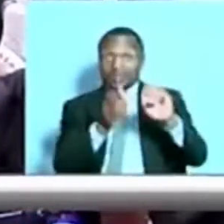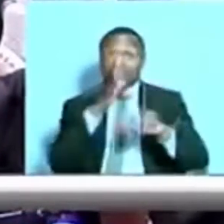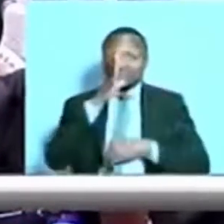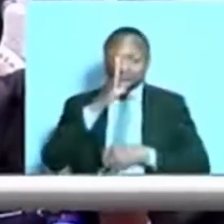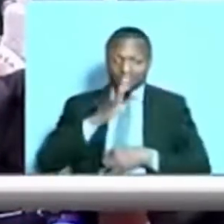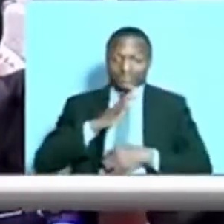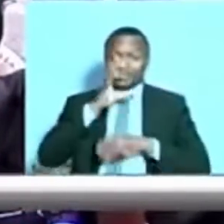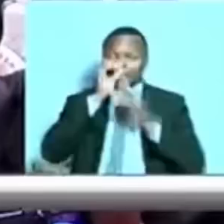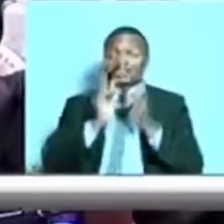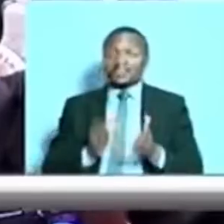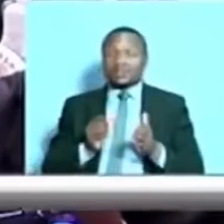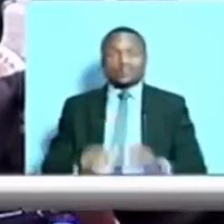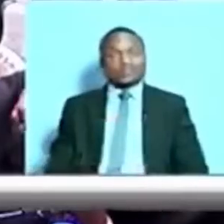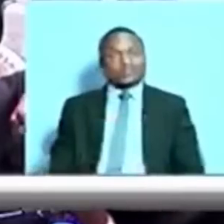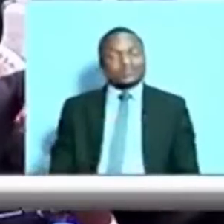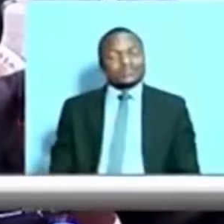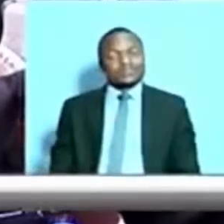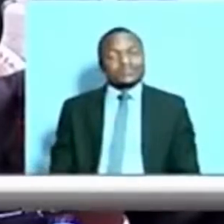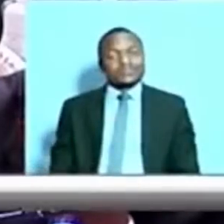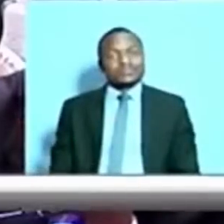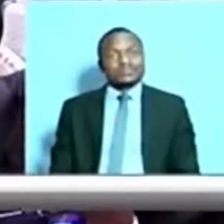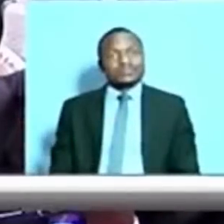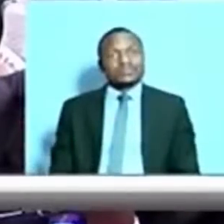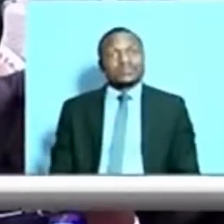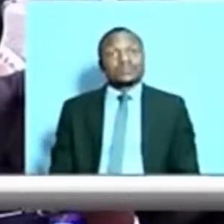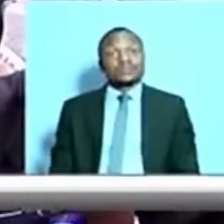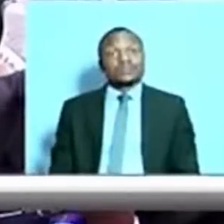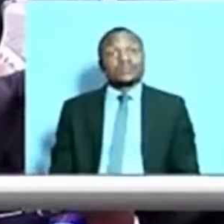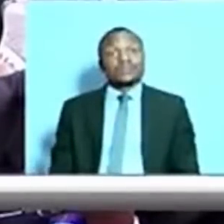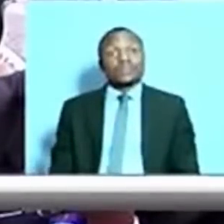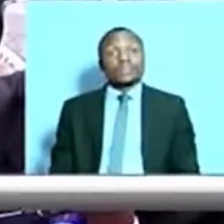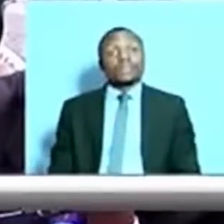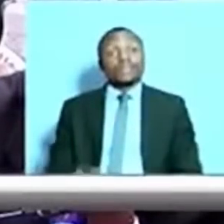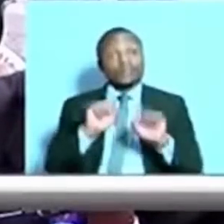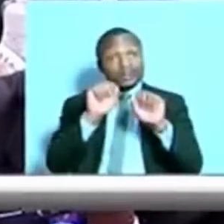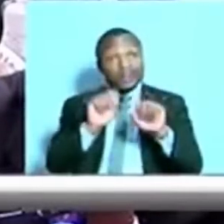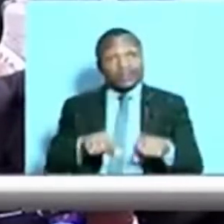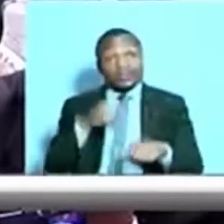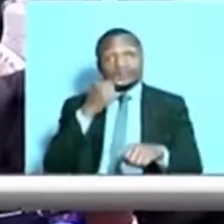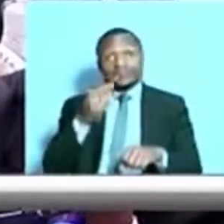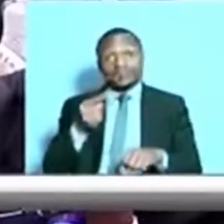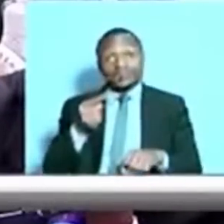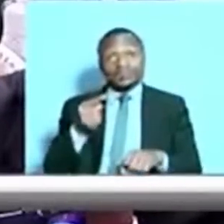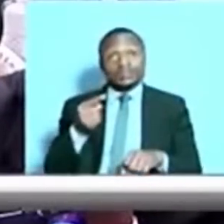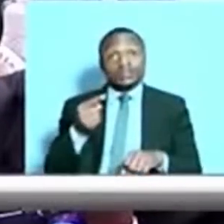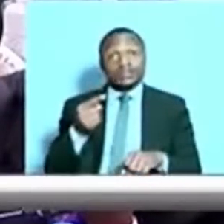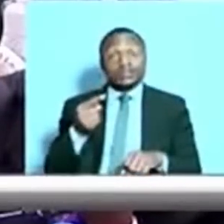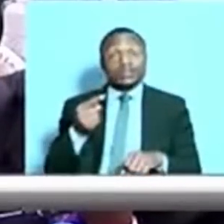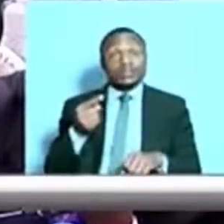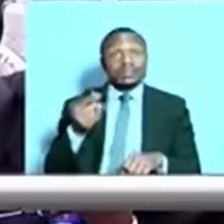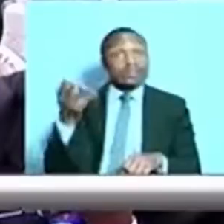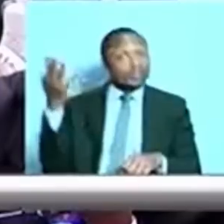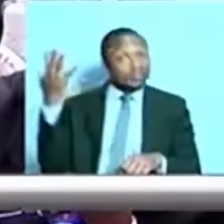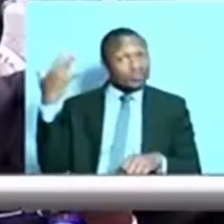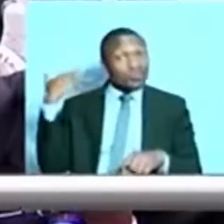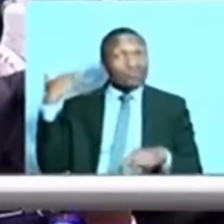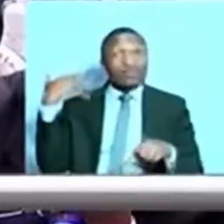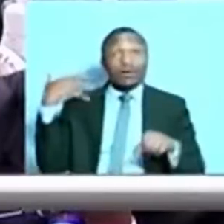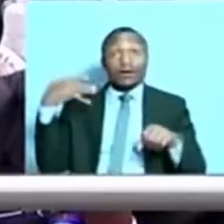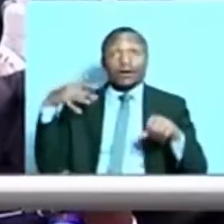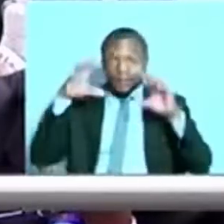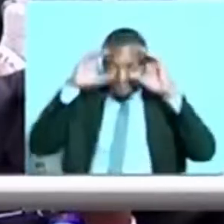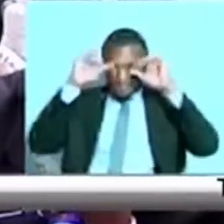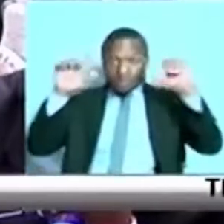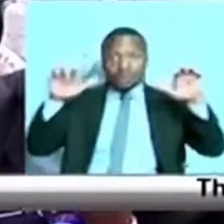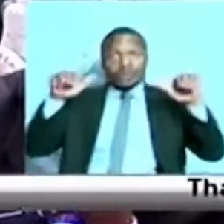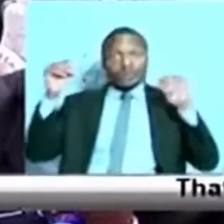it was unheard of for a president, let me use the late President Robert Mugabe, to come to this country and be given